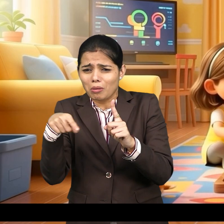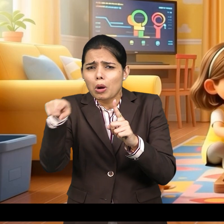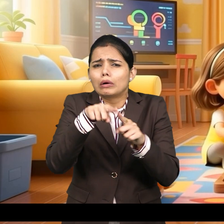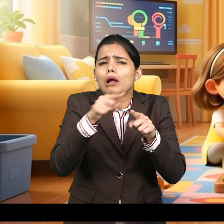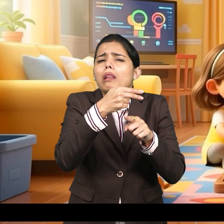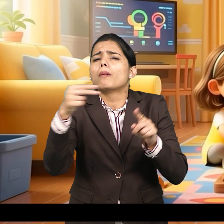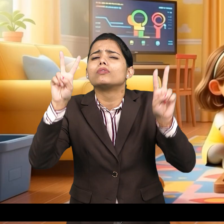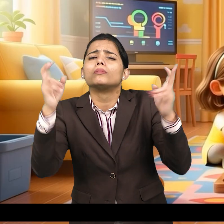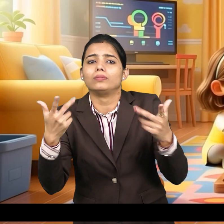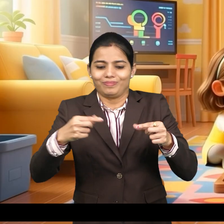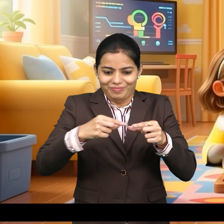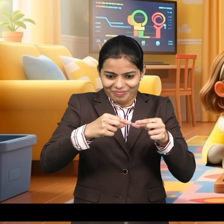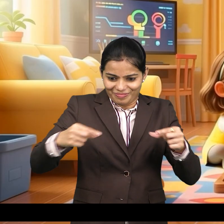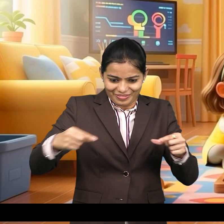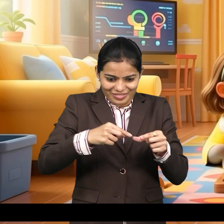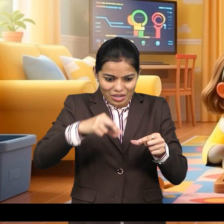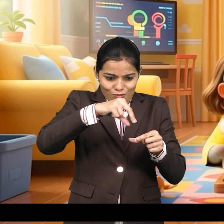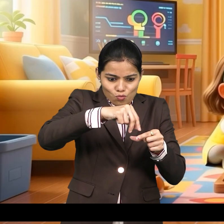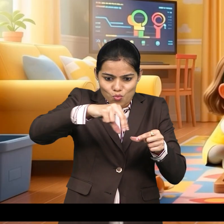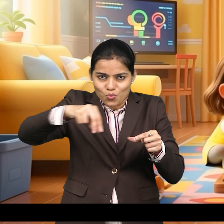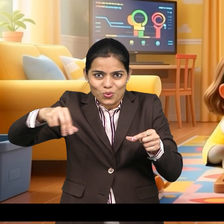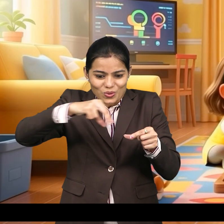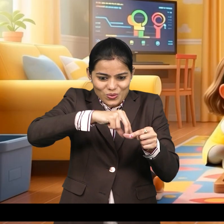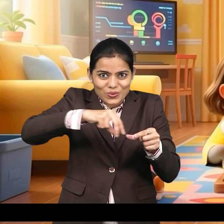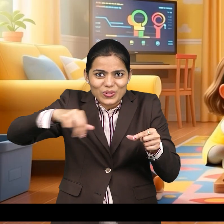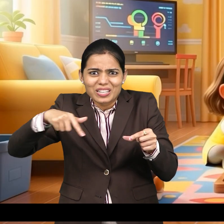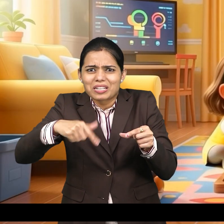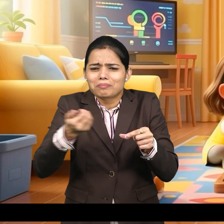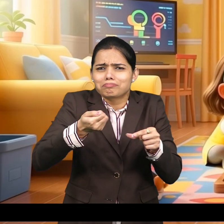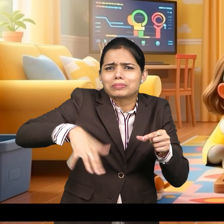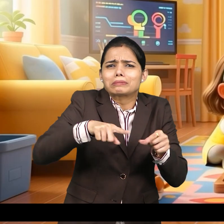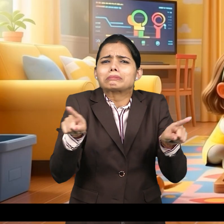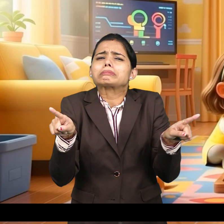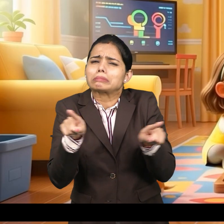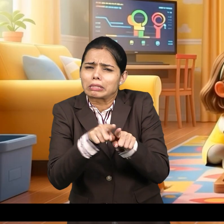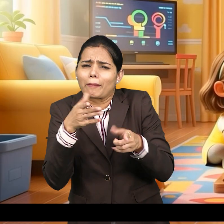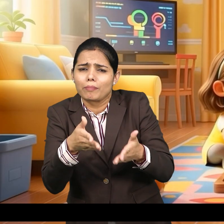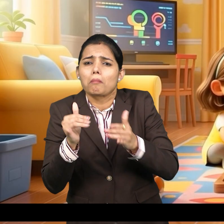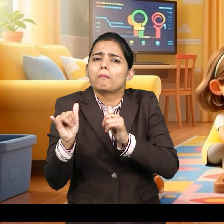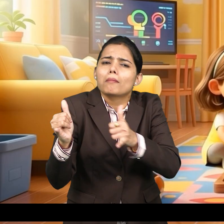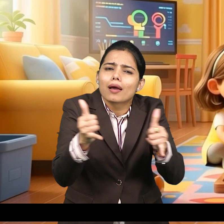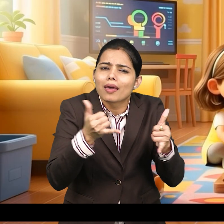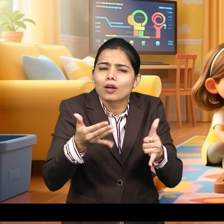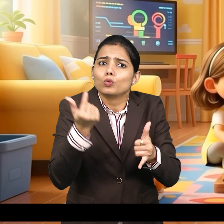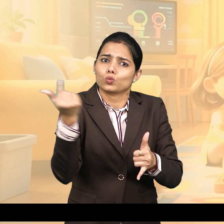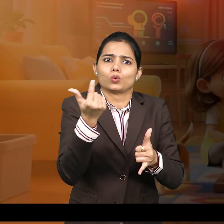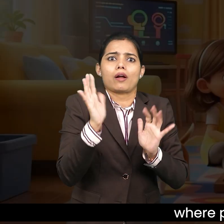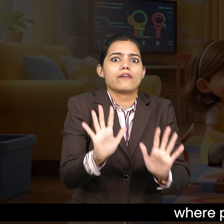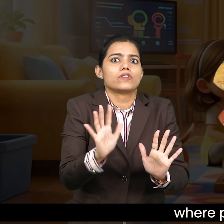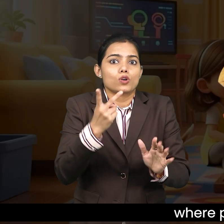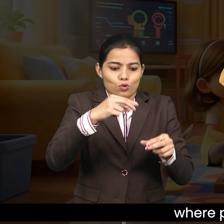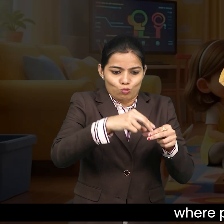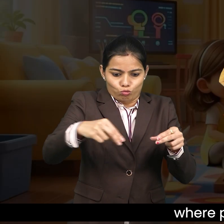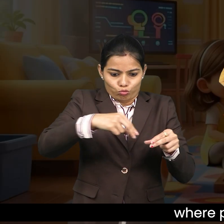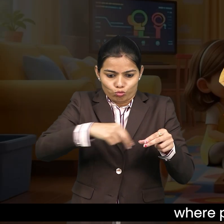Palanguzi or Palanguli or Vanaguntalu,